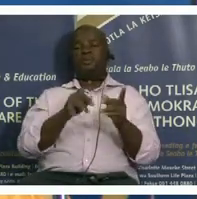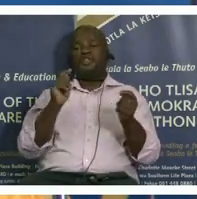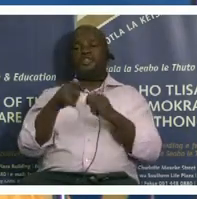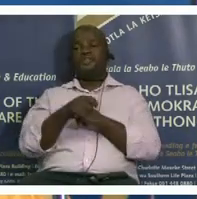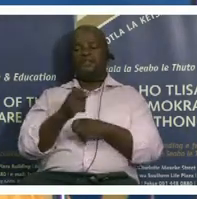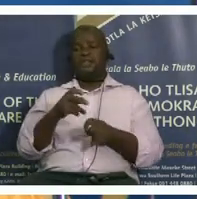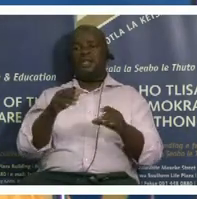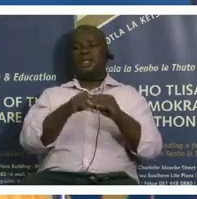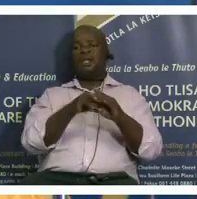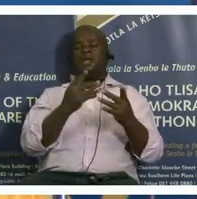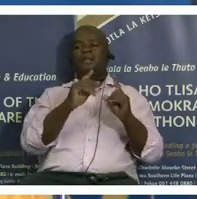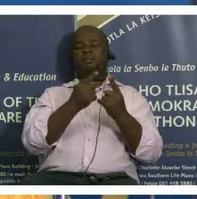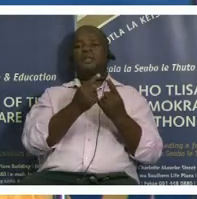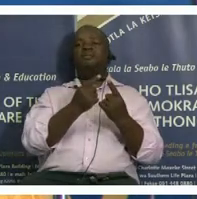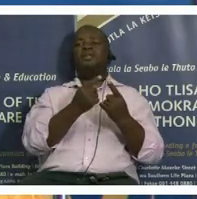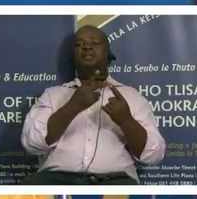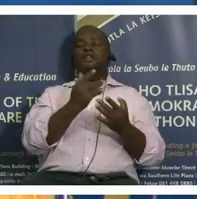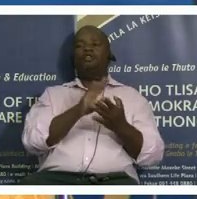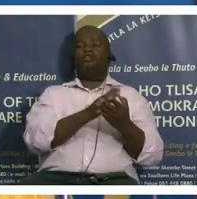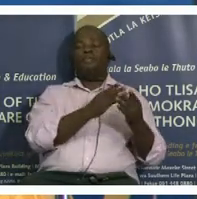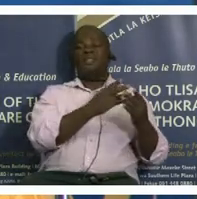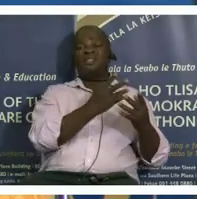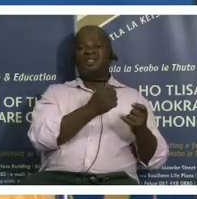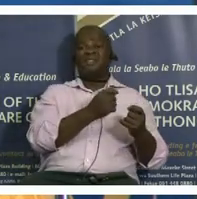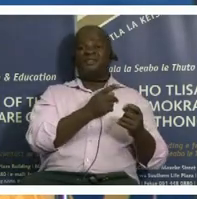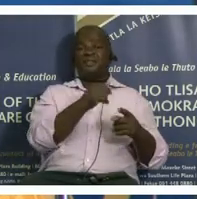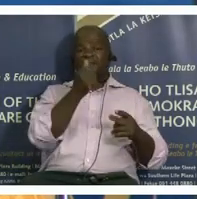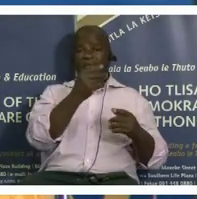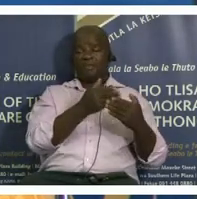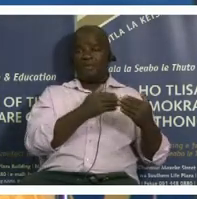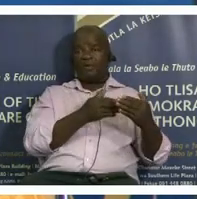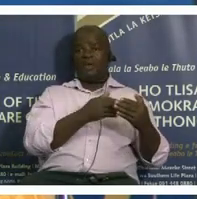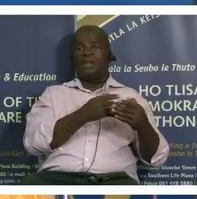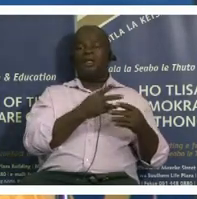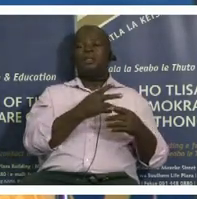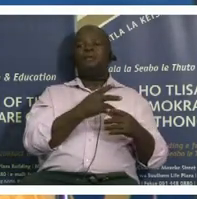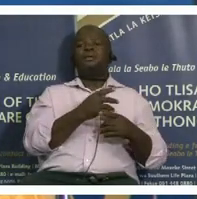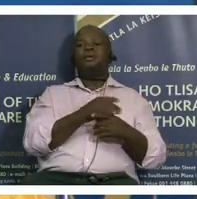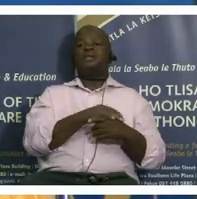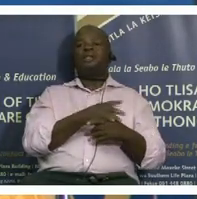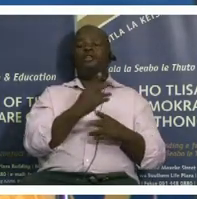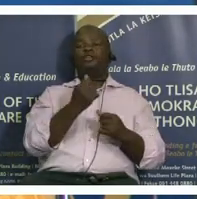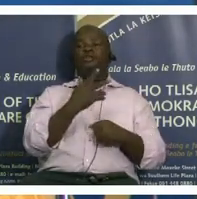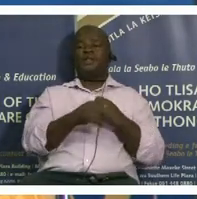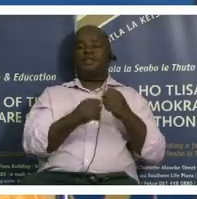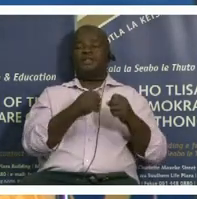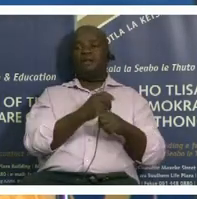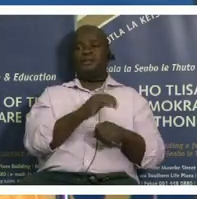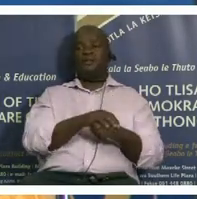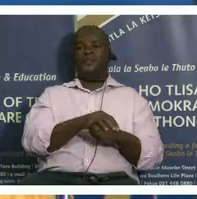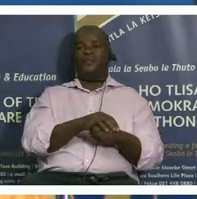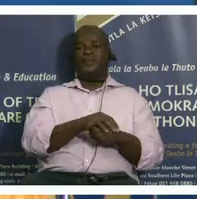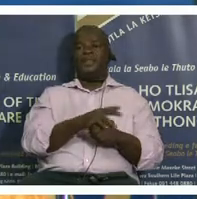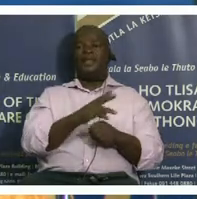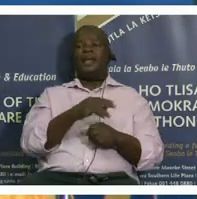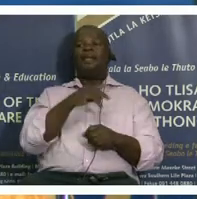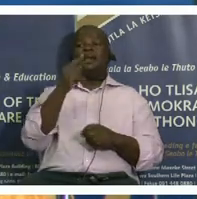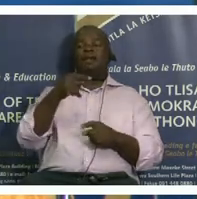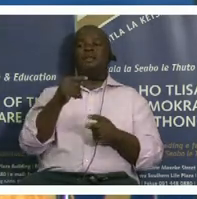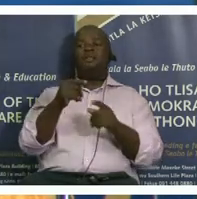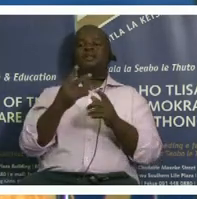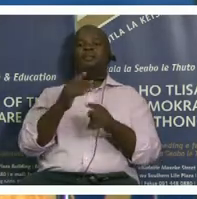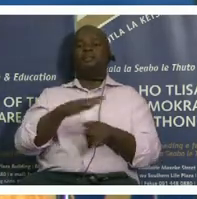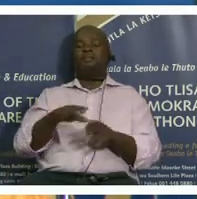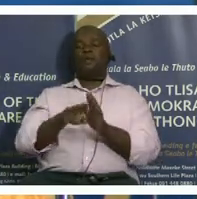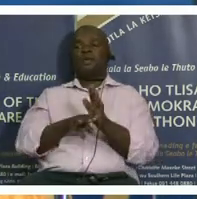Department of Community Safety, Roads and Transport in the new financial year. The next phase of the program